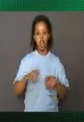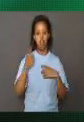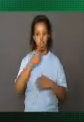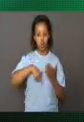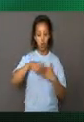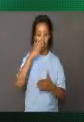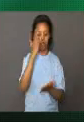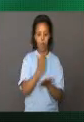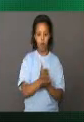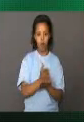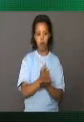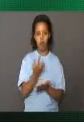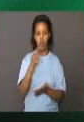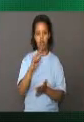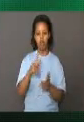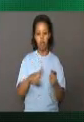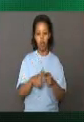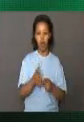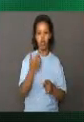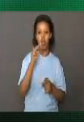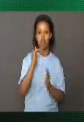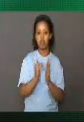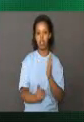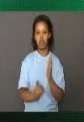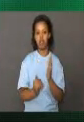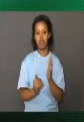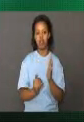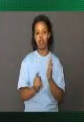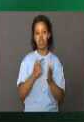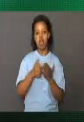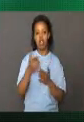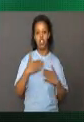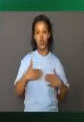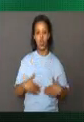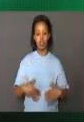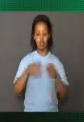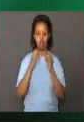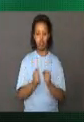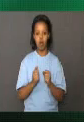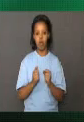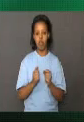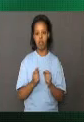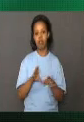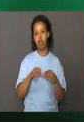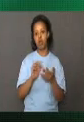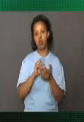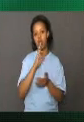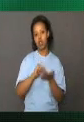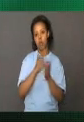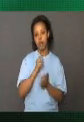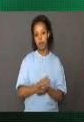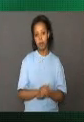cycle. The goal is to either prevent the virus from reproducing in